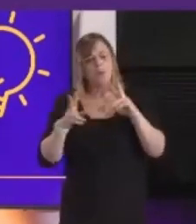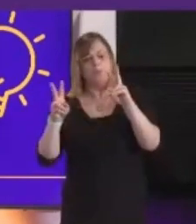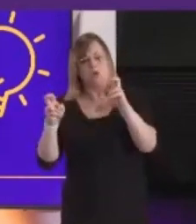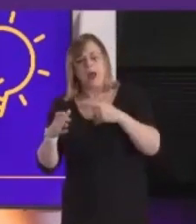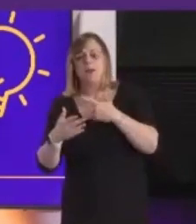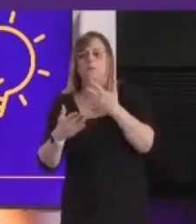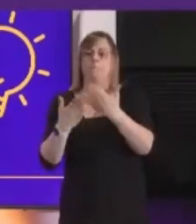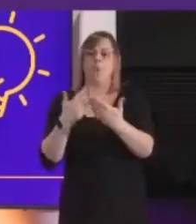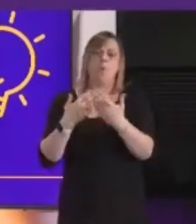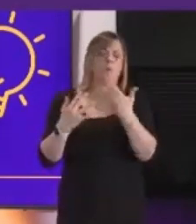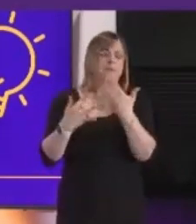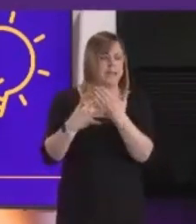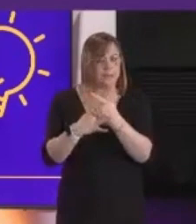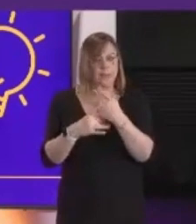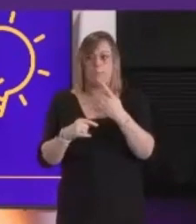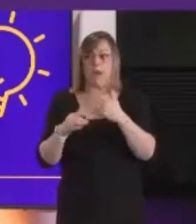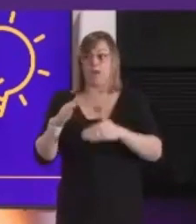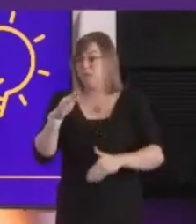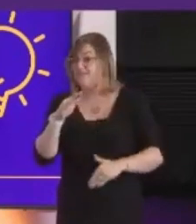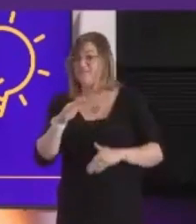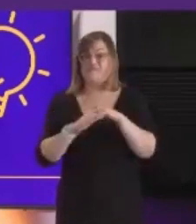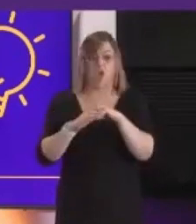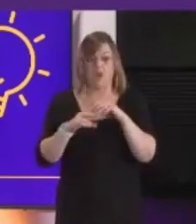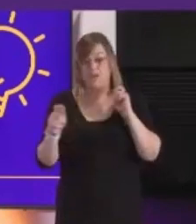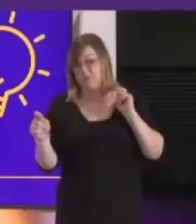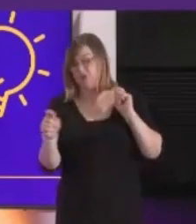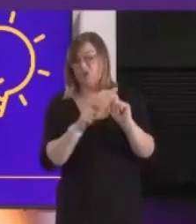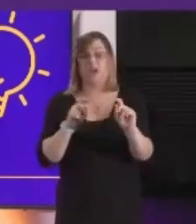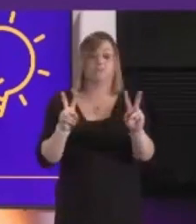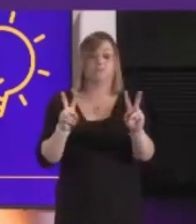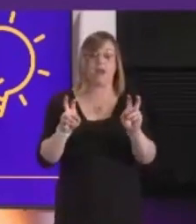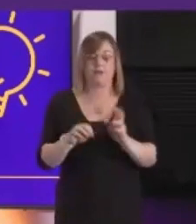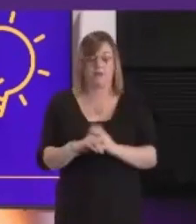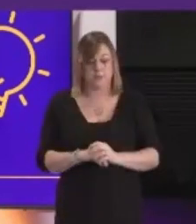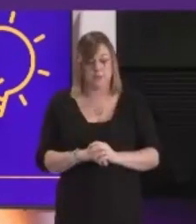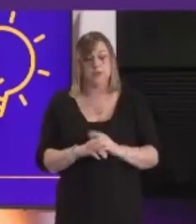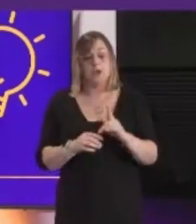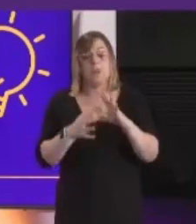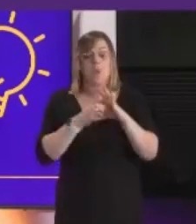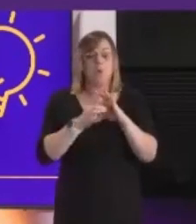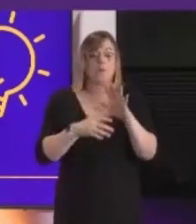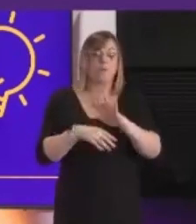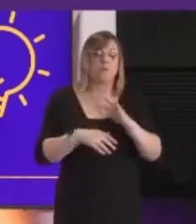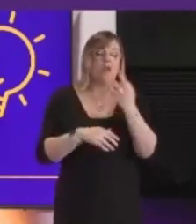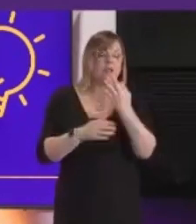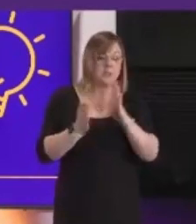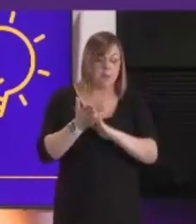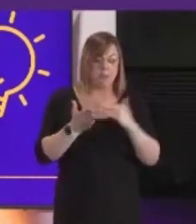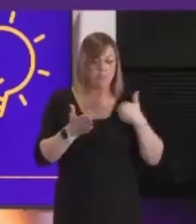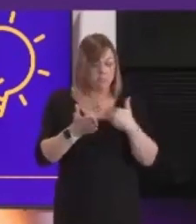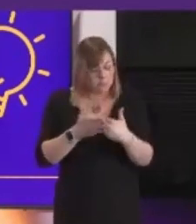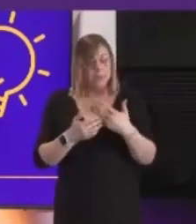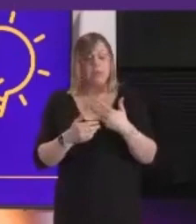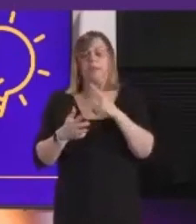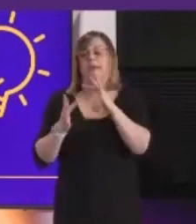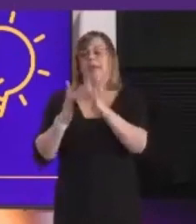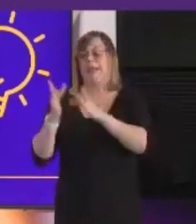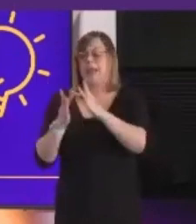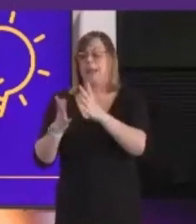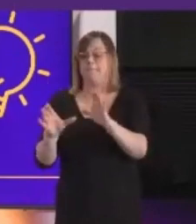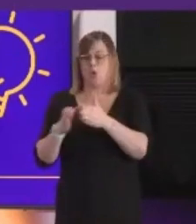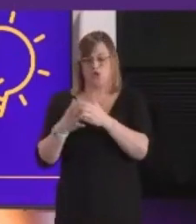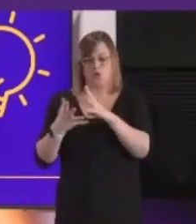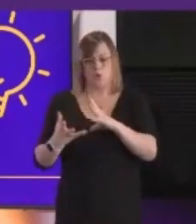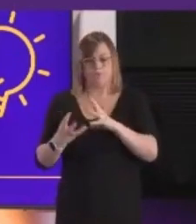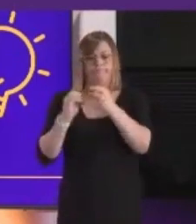but ultimately did an entire rebrand of the whole template. So we've been working with them for about a year and a half, and then the e-learning module itself took 9